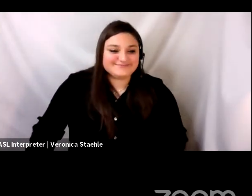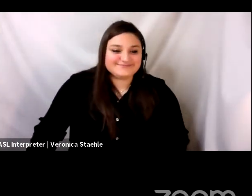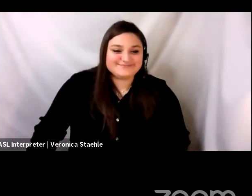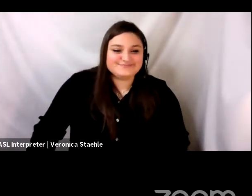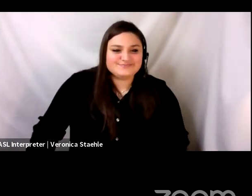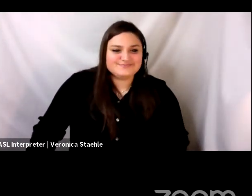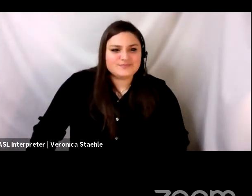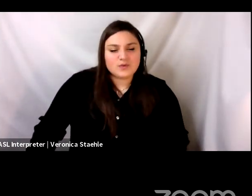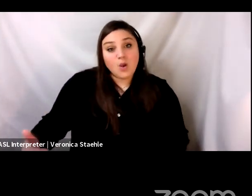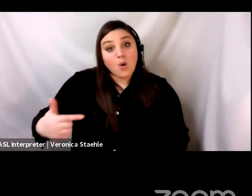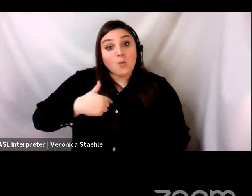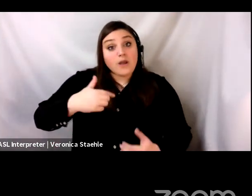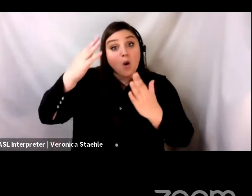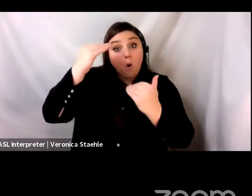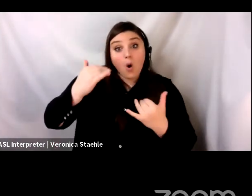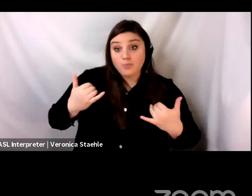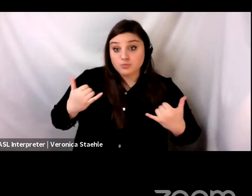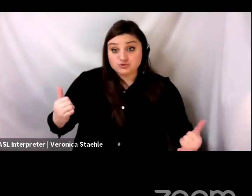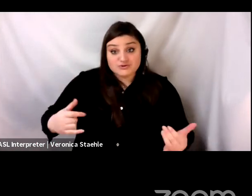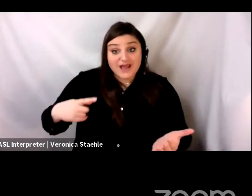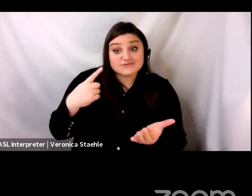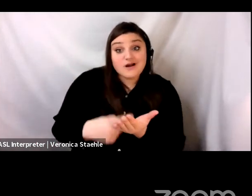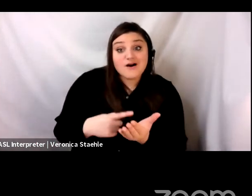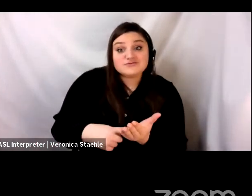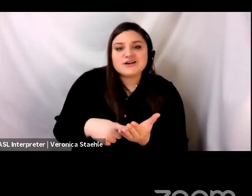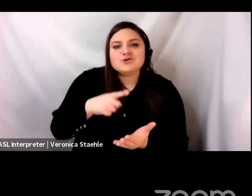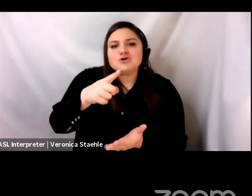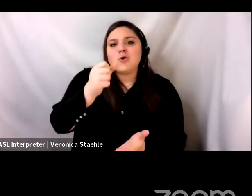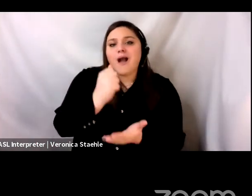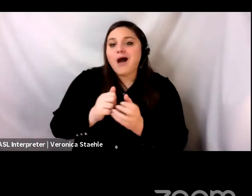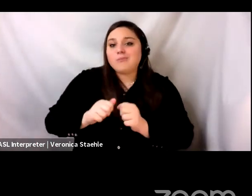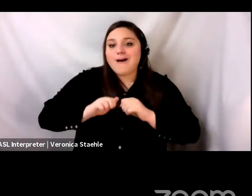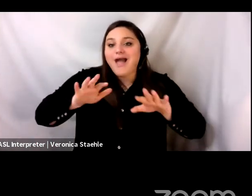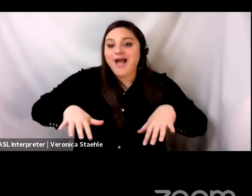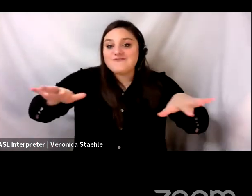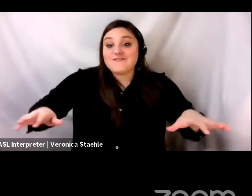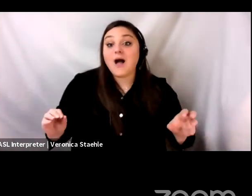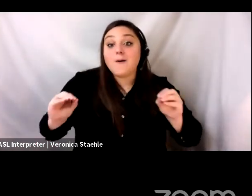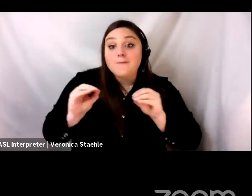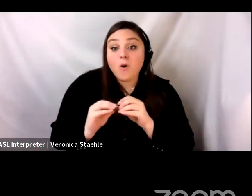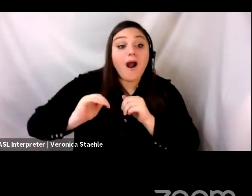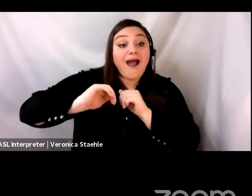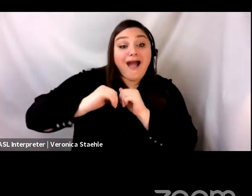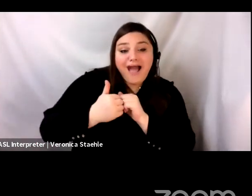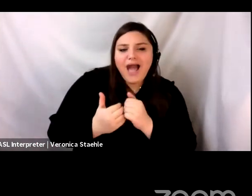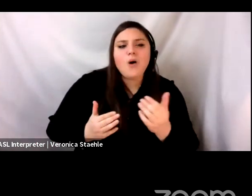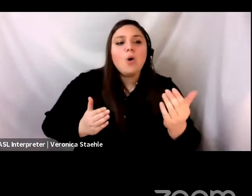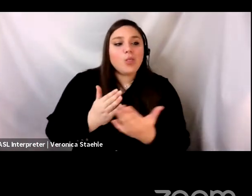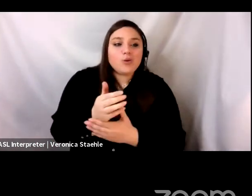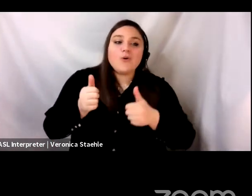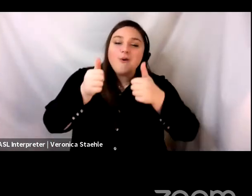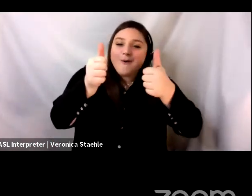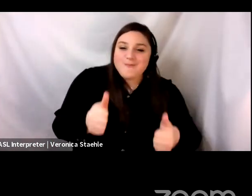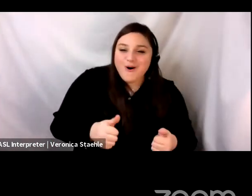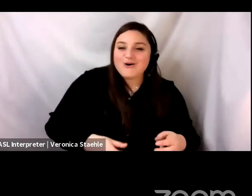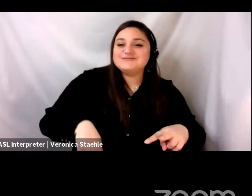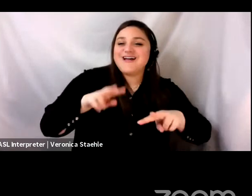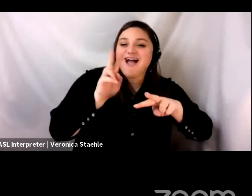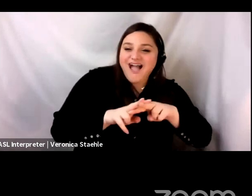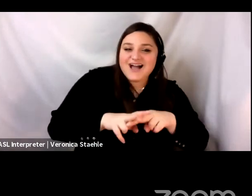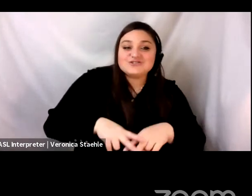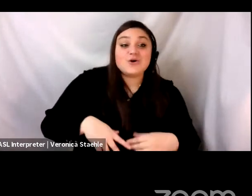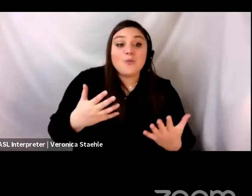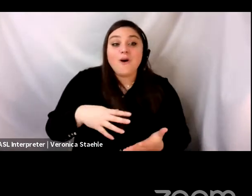amplify these conversations by reposting, tagging us, and sharing your takeaways on Twitter at